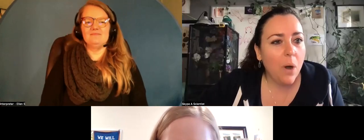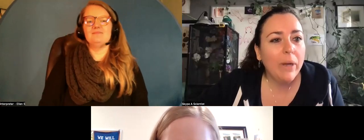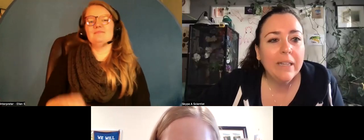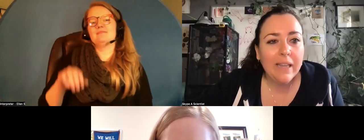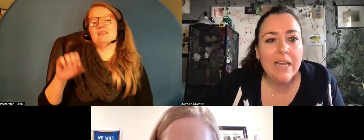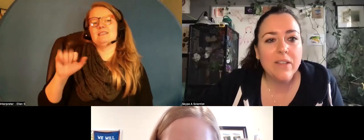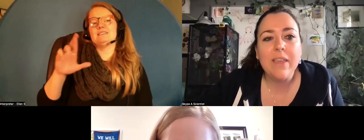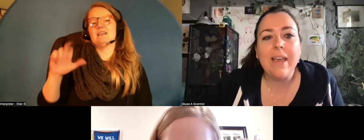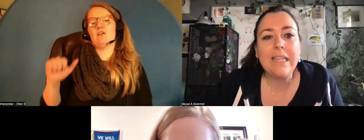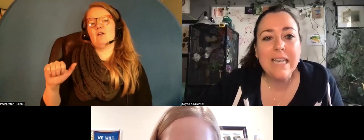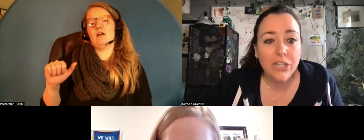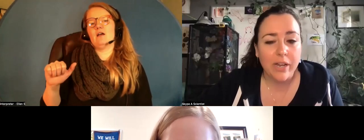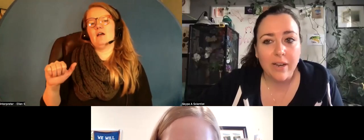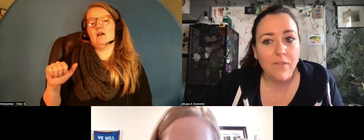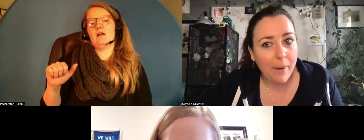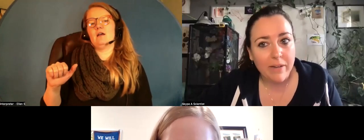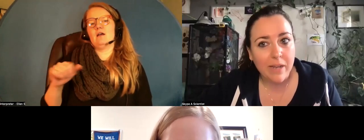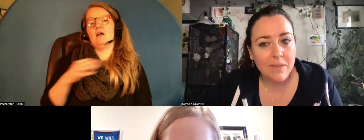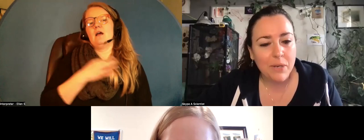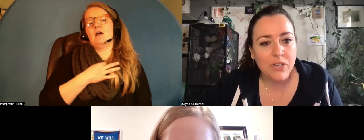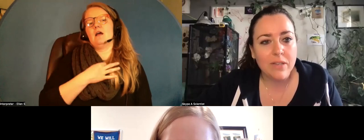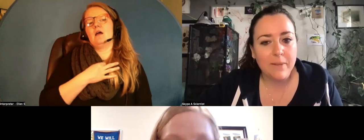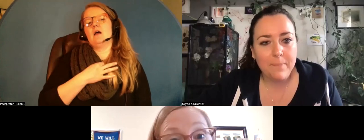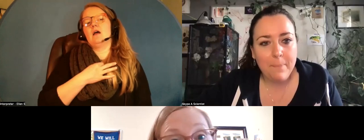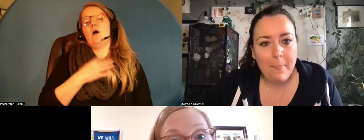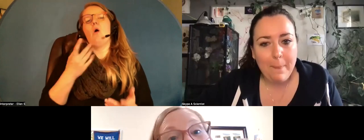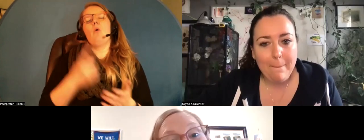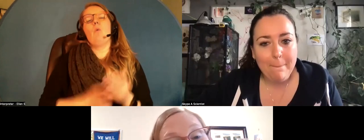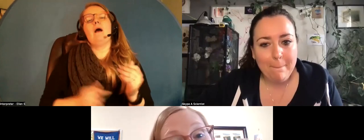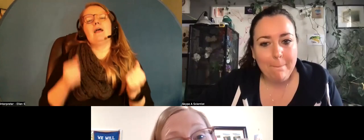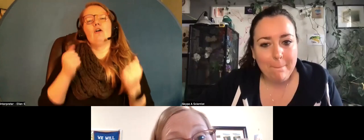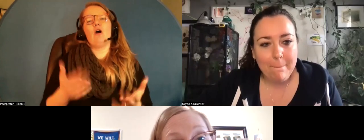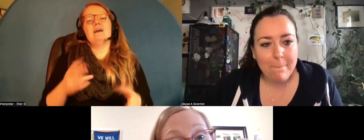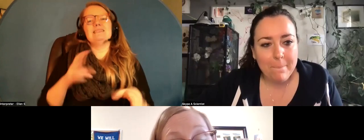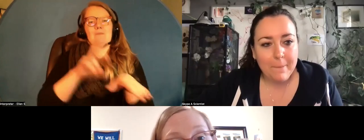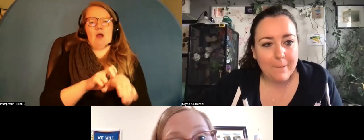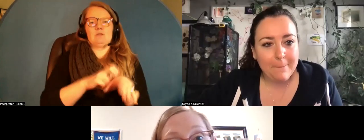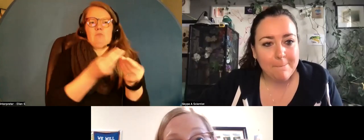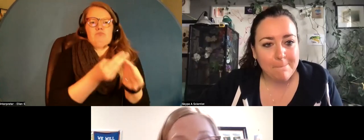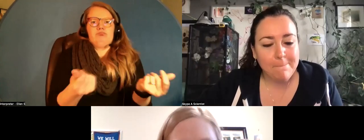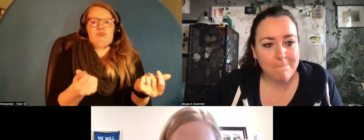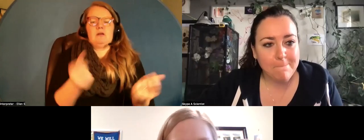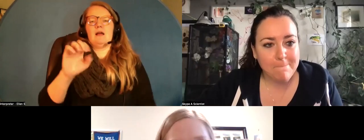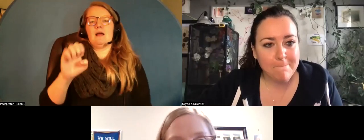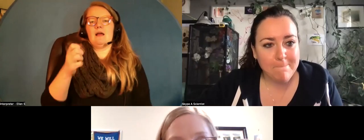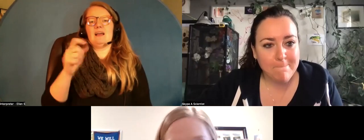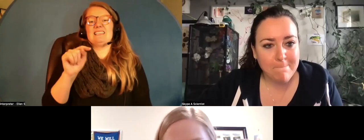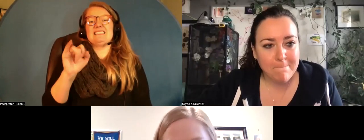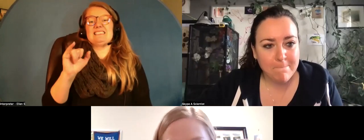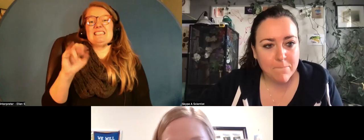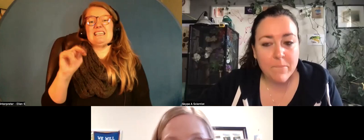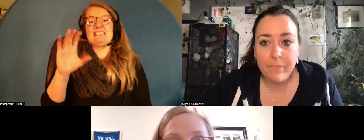to know, what can lead to the extinction of a parasite species? That's really a great question, because there are lots